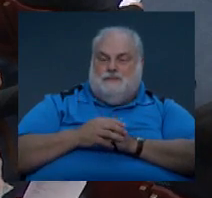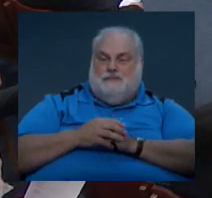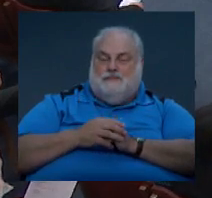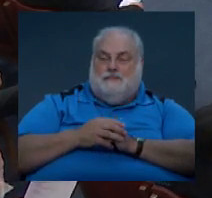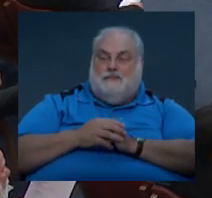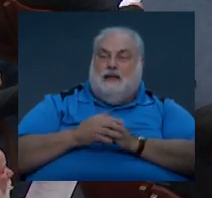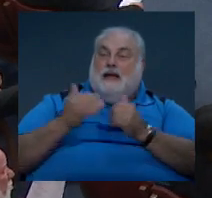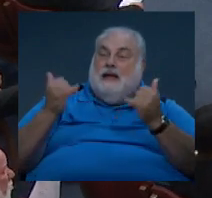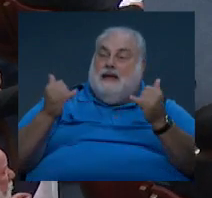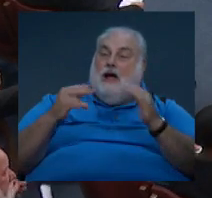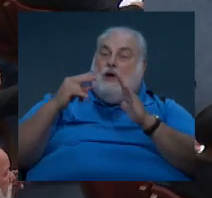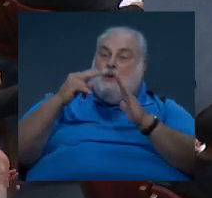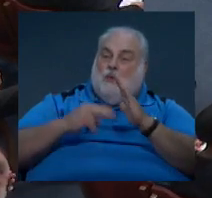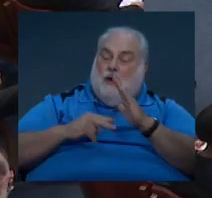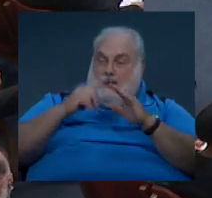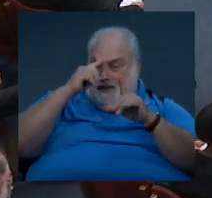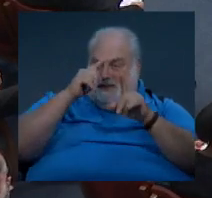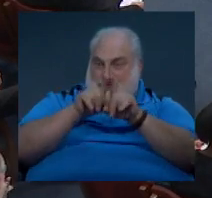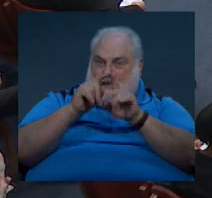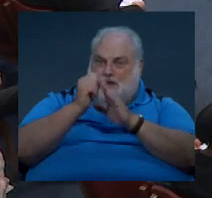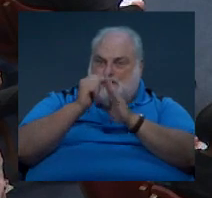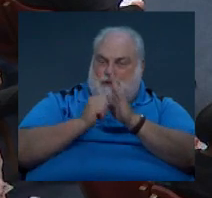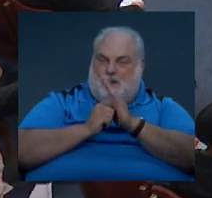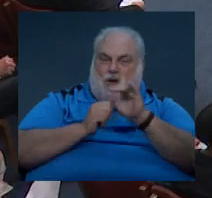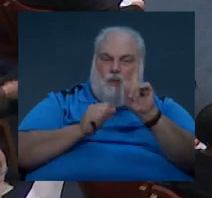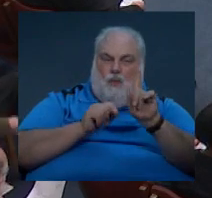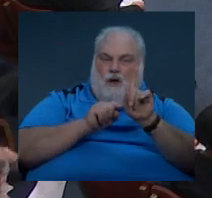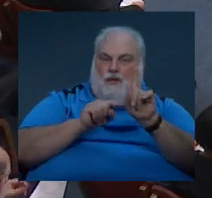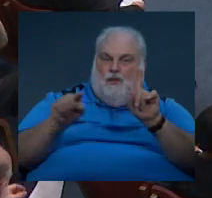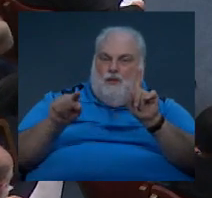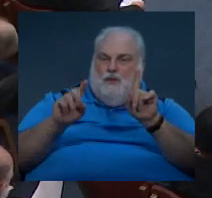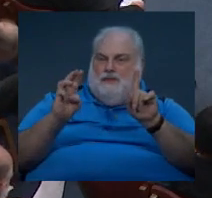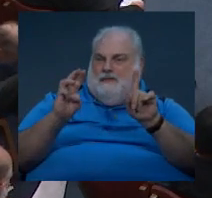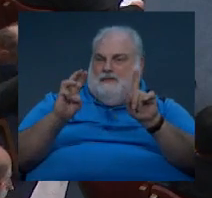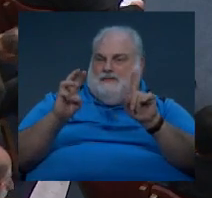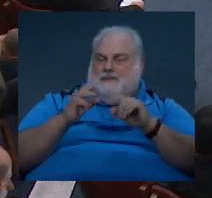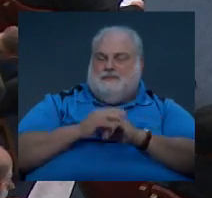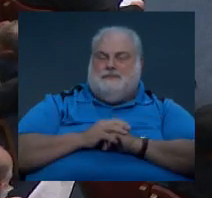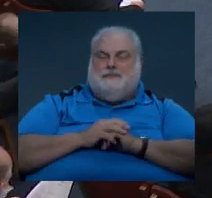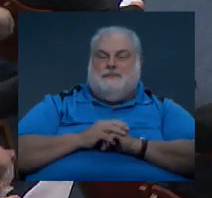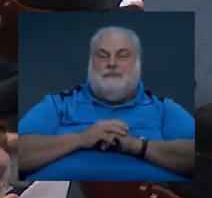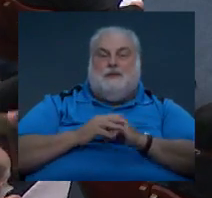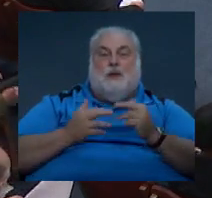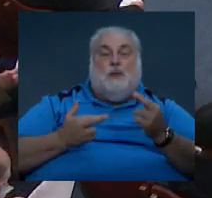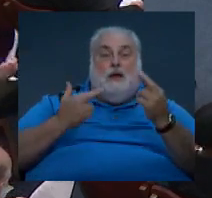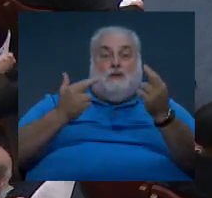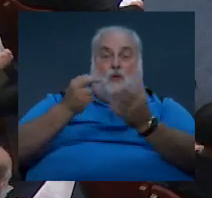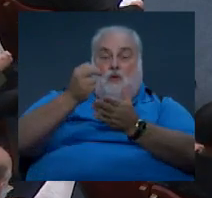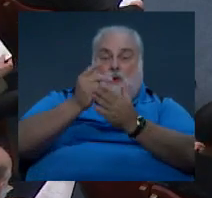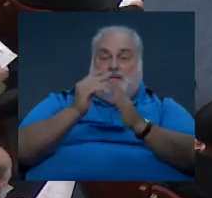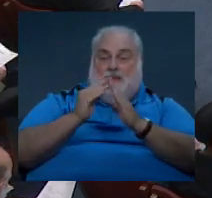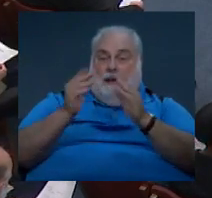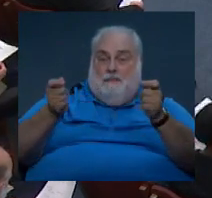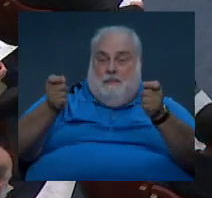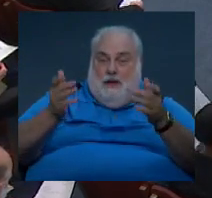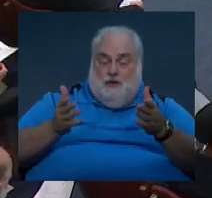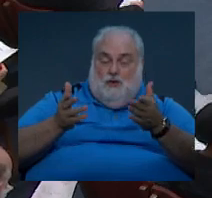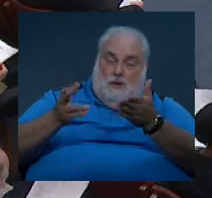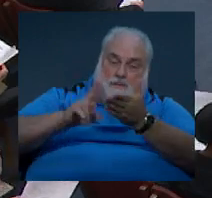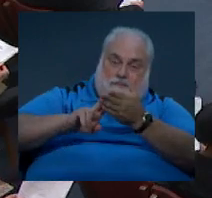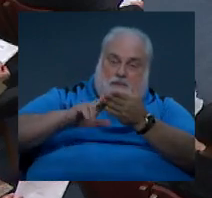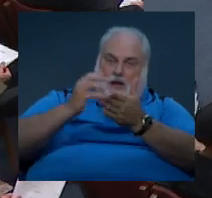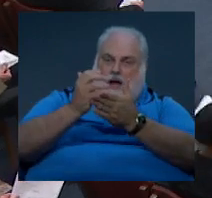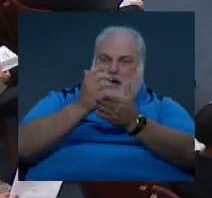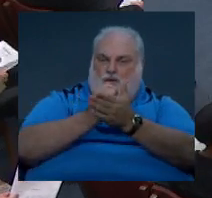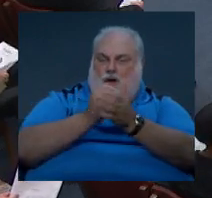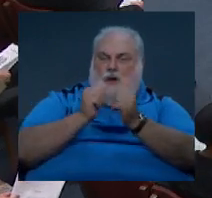Madam Clerk, if you would, please read the consent agenda from items 1 through 6. A resolution authorizes the city manager to enter into a